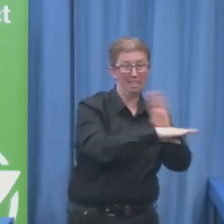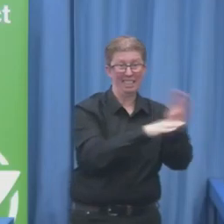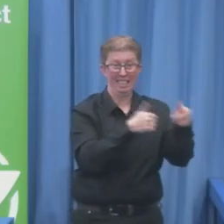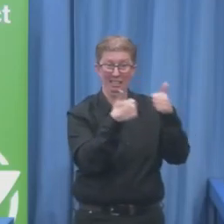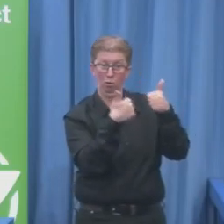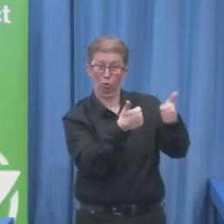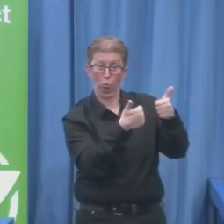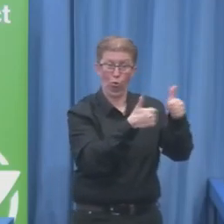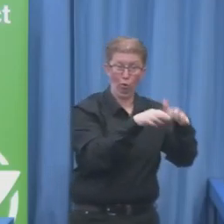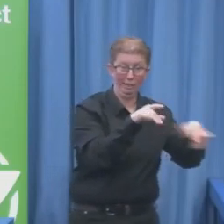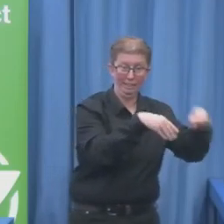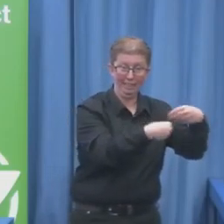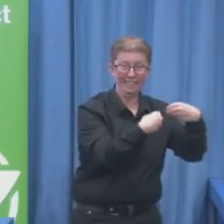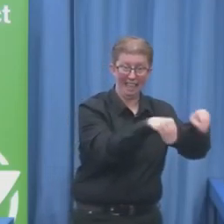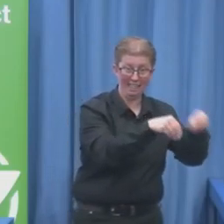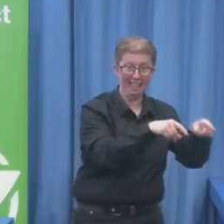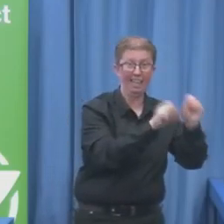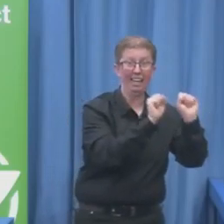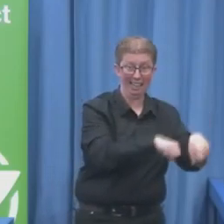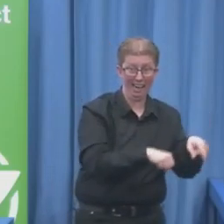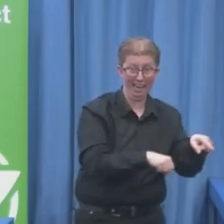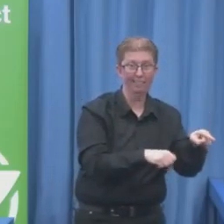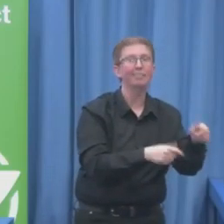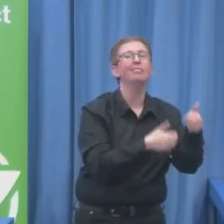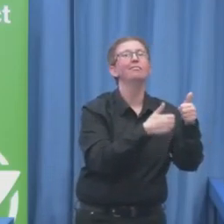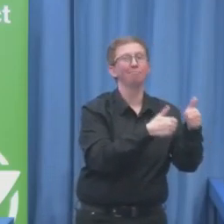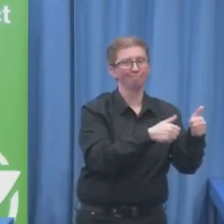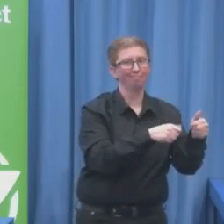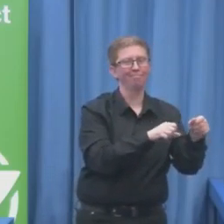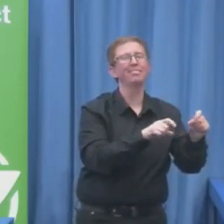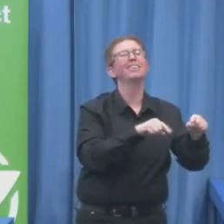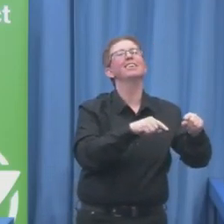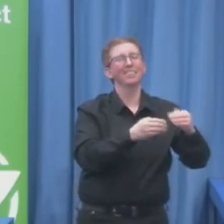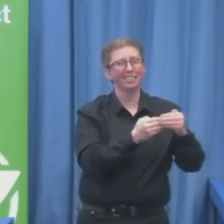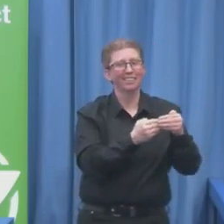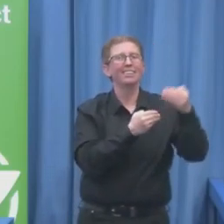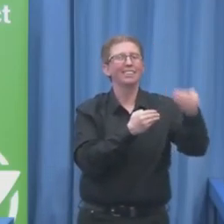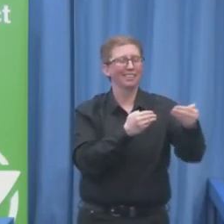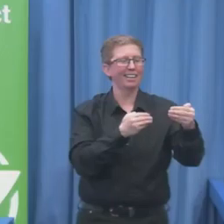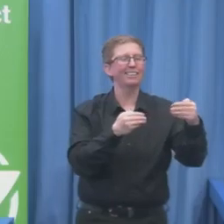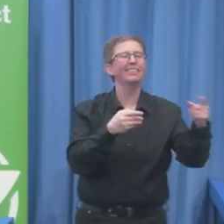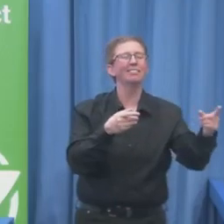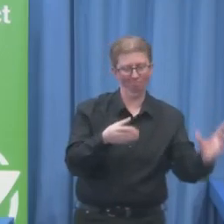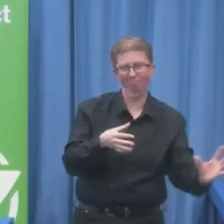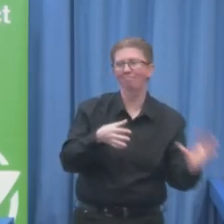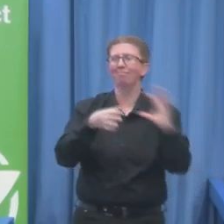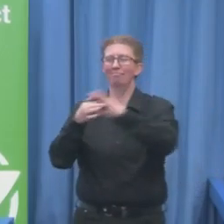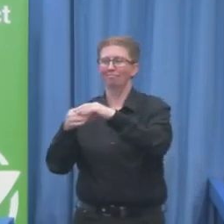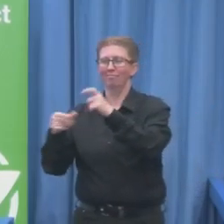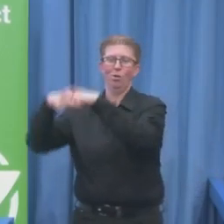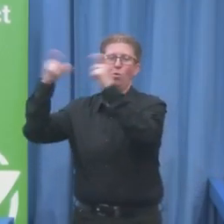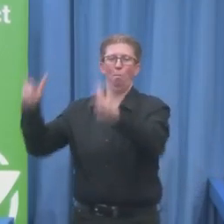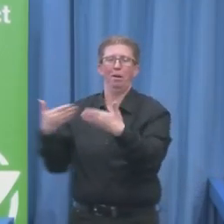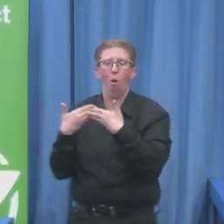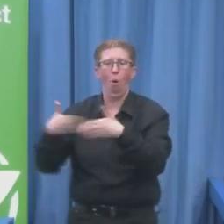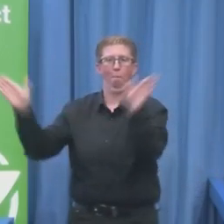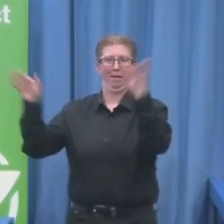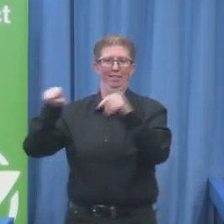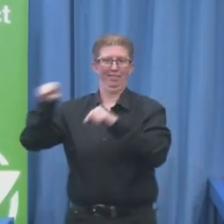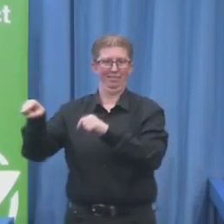recovery plan or the rehabilitation plan that you want to build, that you want to work with. So, because if you would find the opportunity, the business